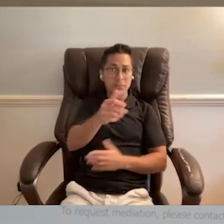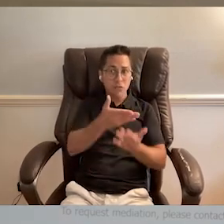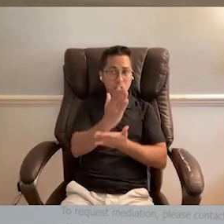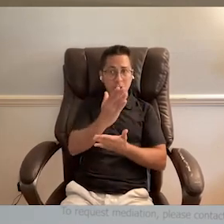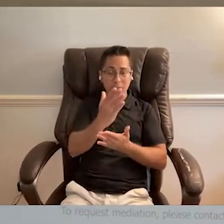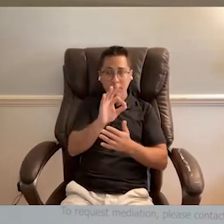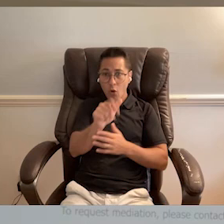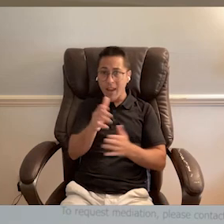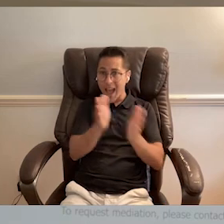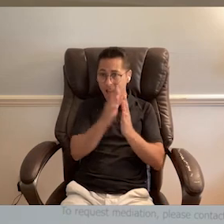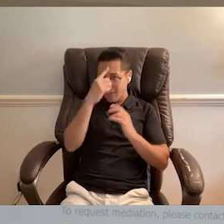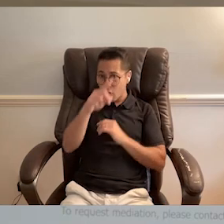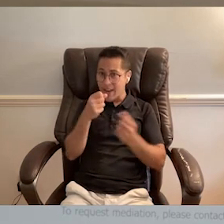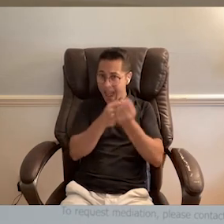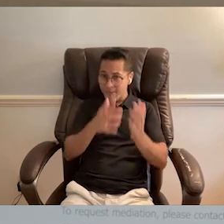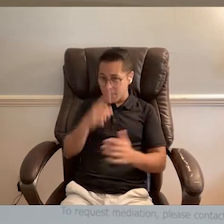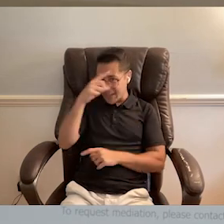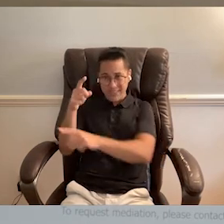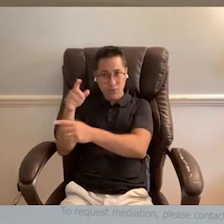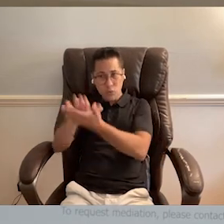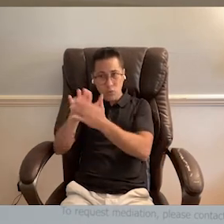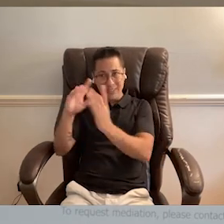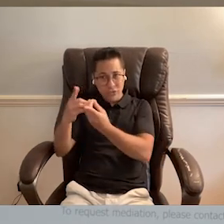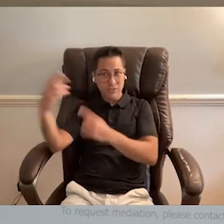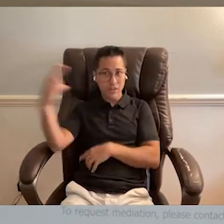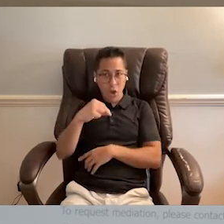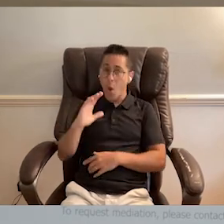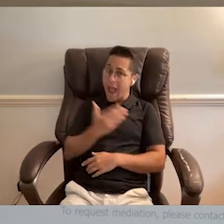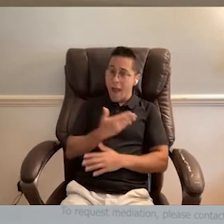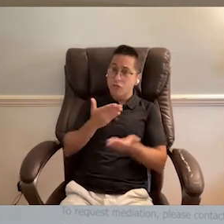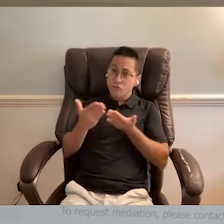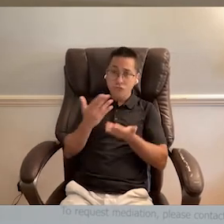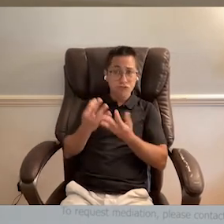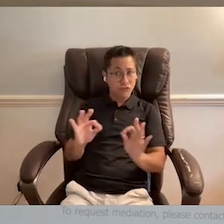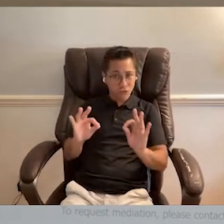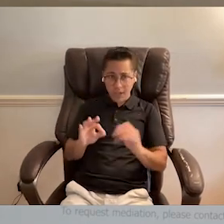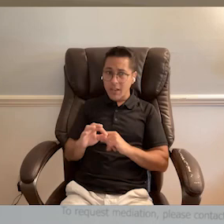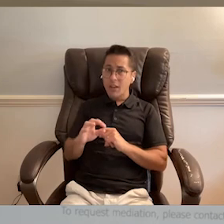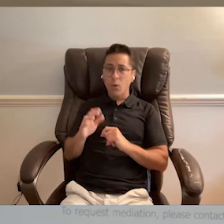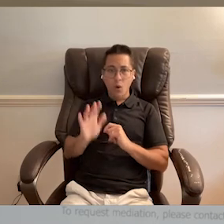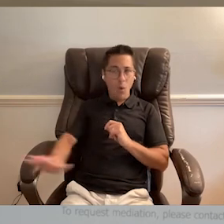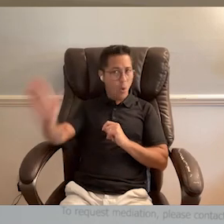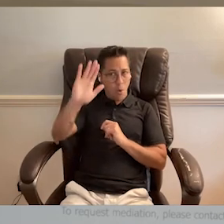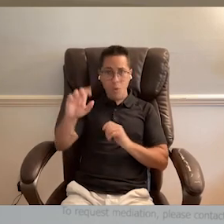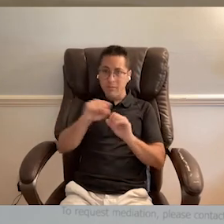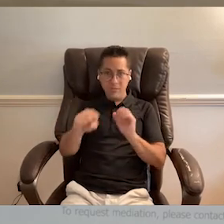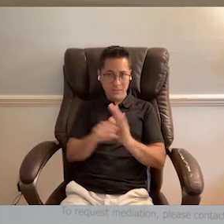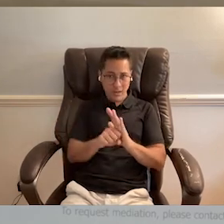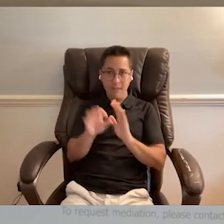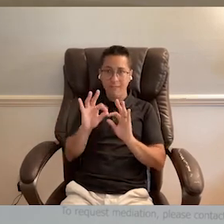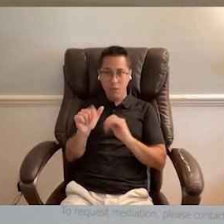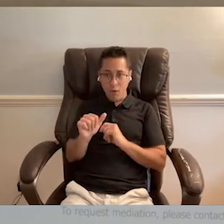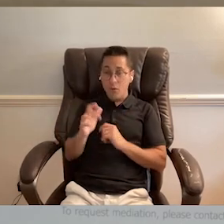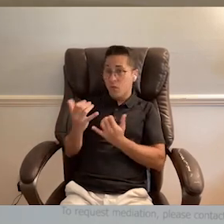a no? Our services are free. Again, we're all over the state of Florida. Right now, we're mostly